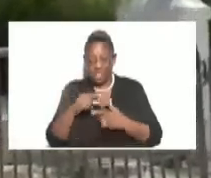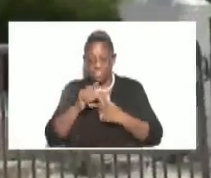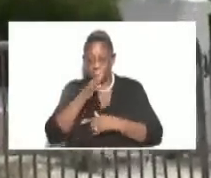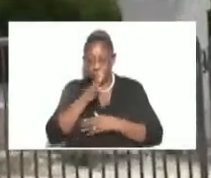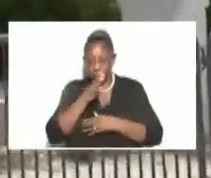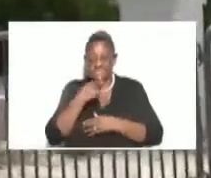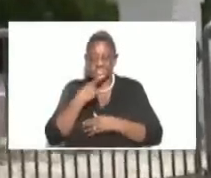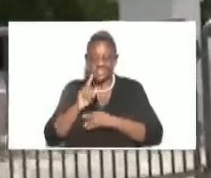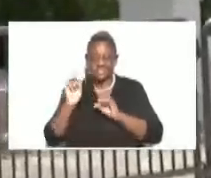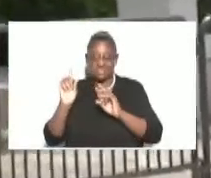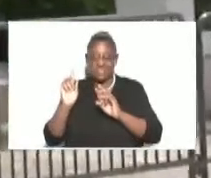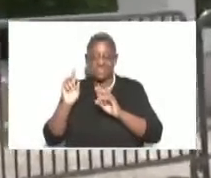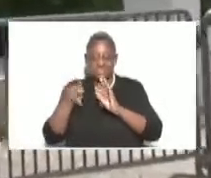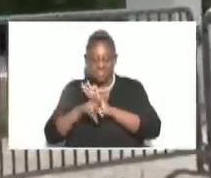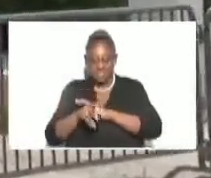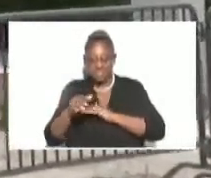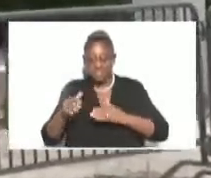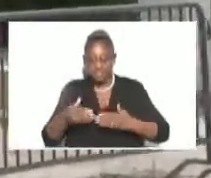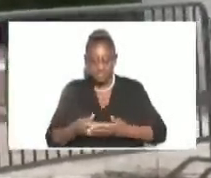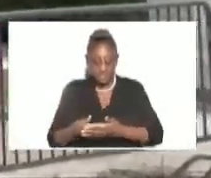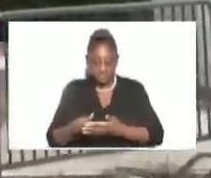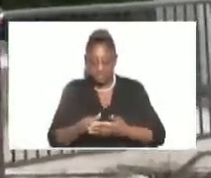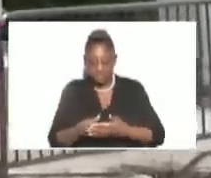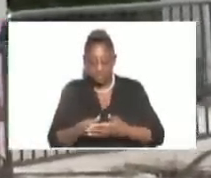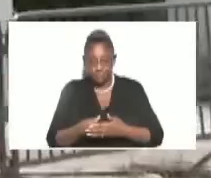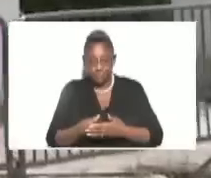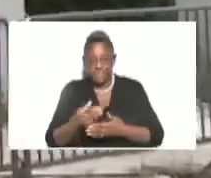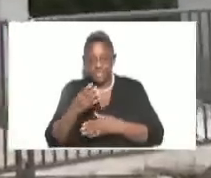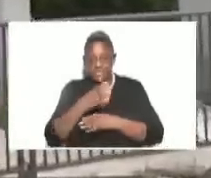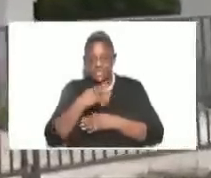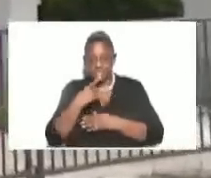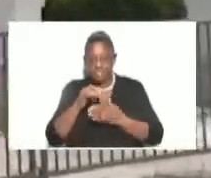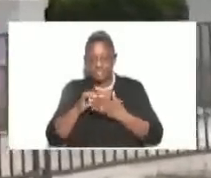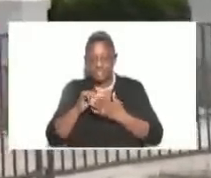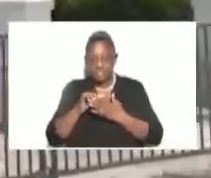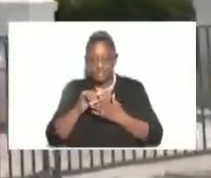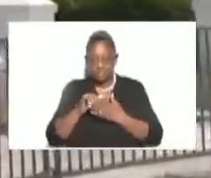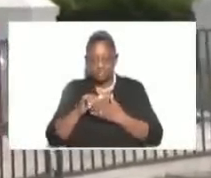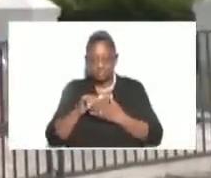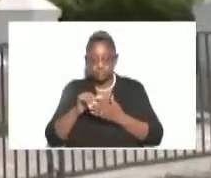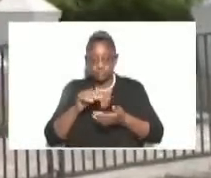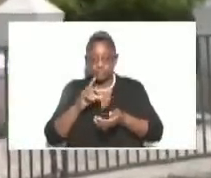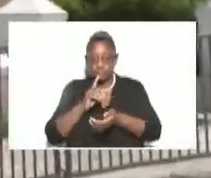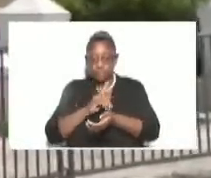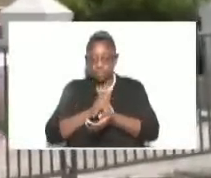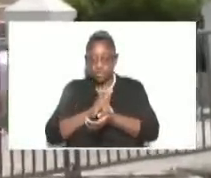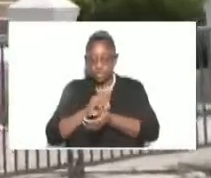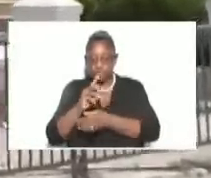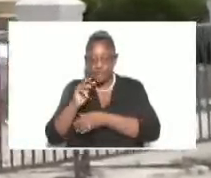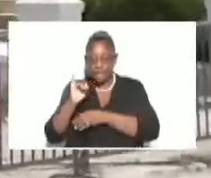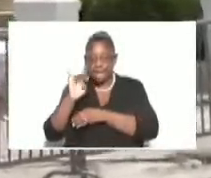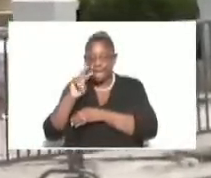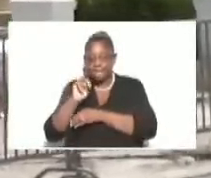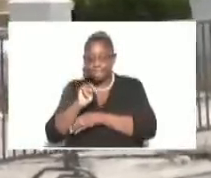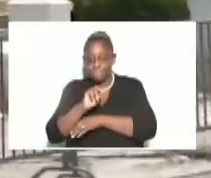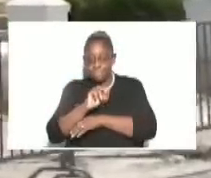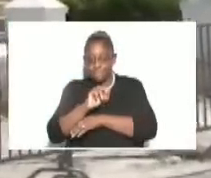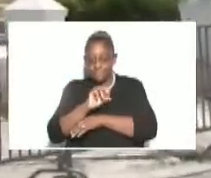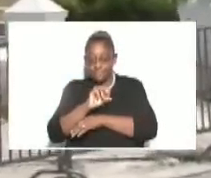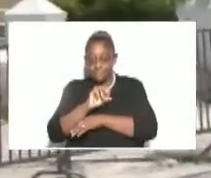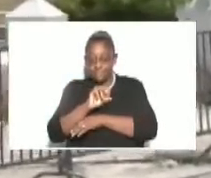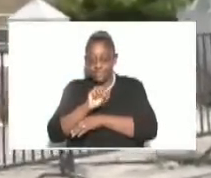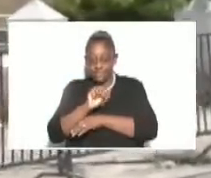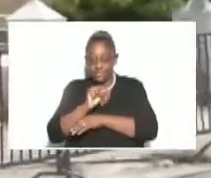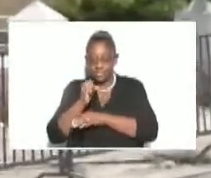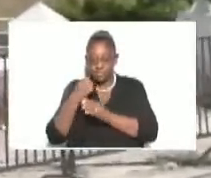The doctor, Jamil Minnis, a gynecologist and the eldest child of former Prime Minister Dr. Hubert Minnis, was charged along with the